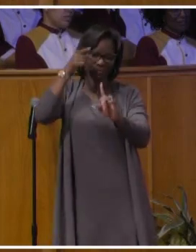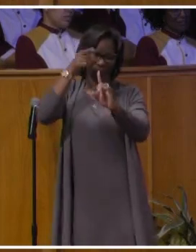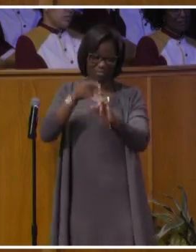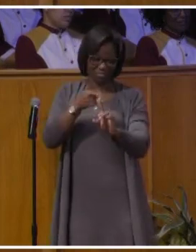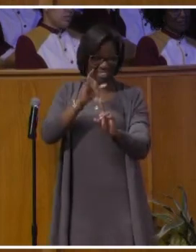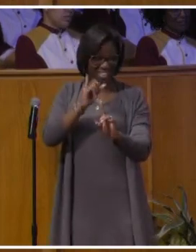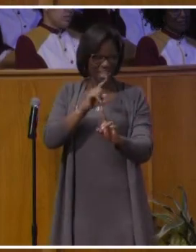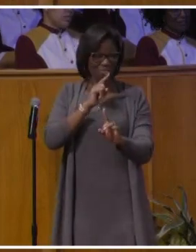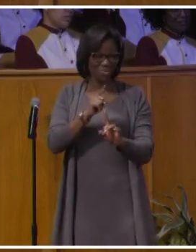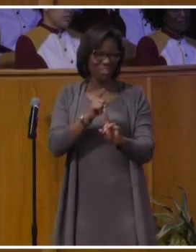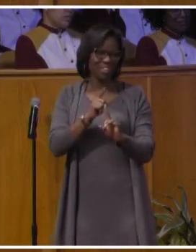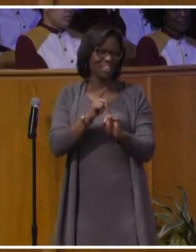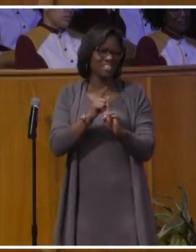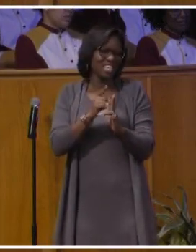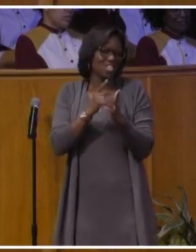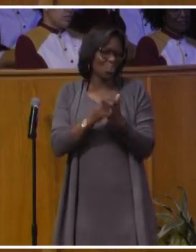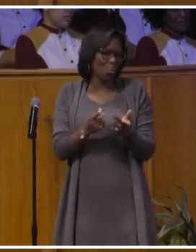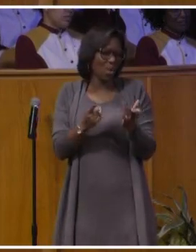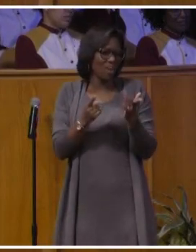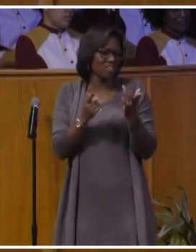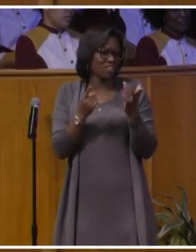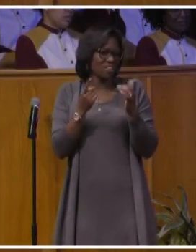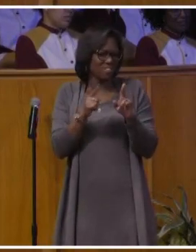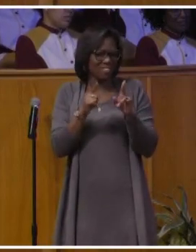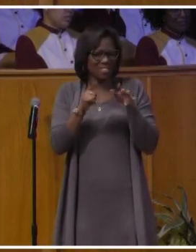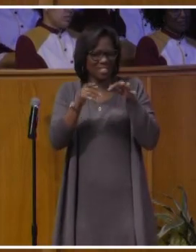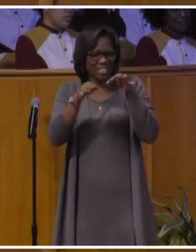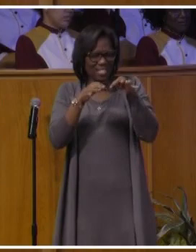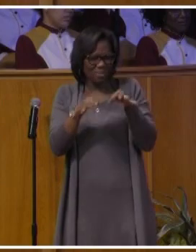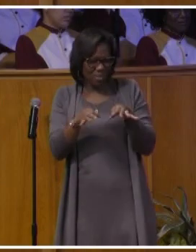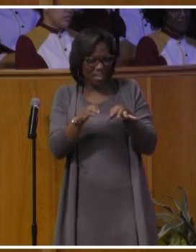and the story that is Job.